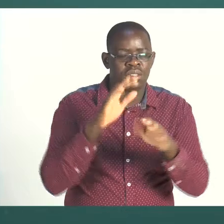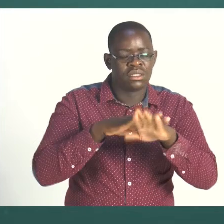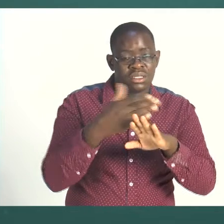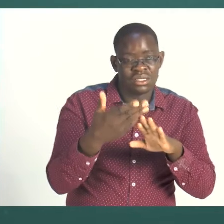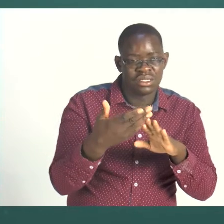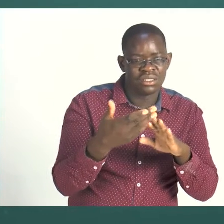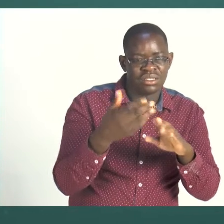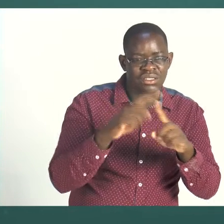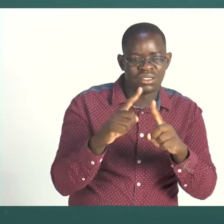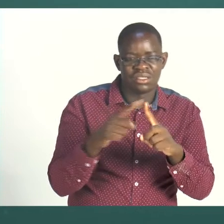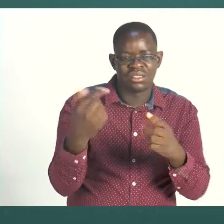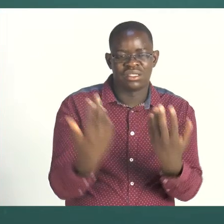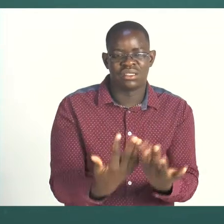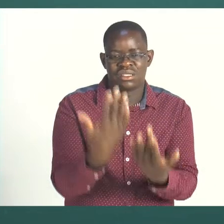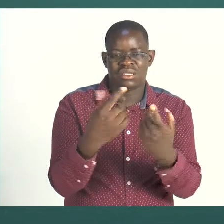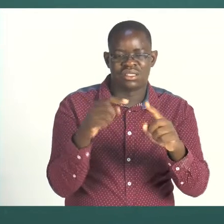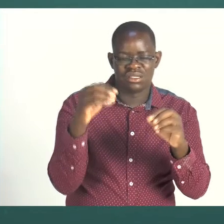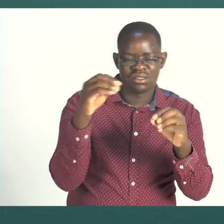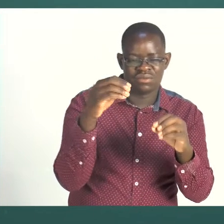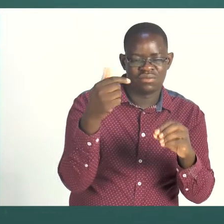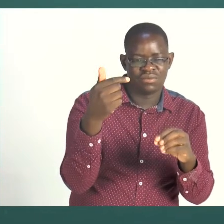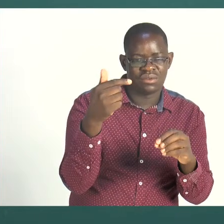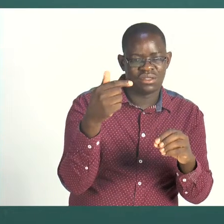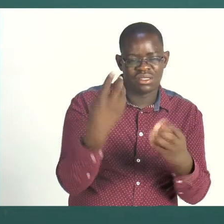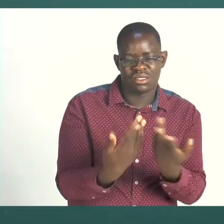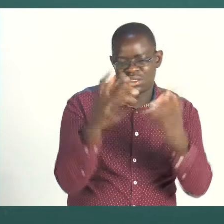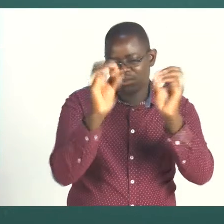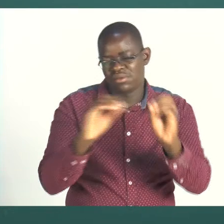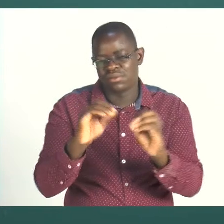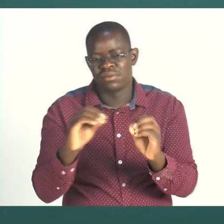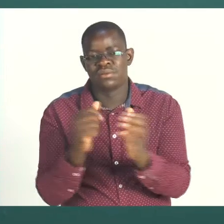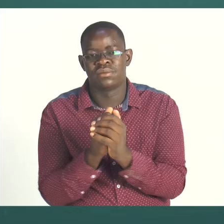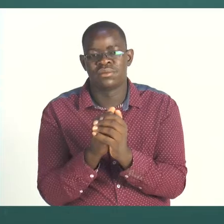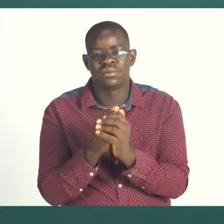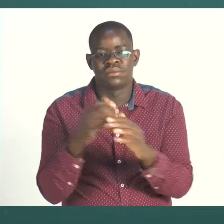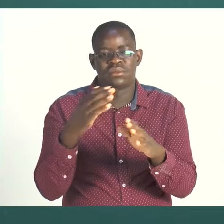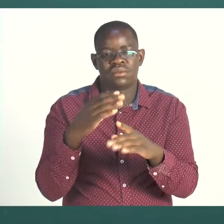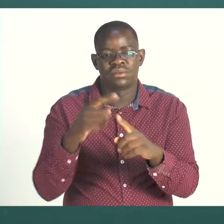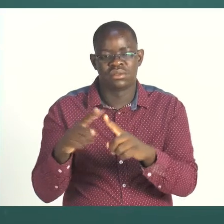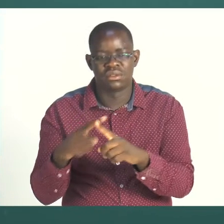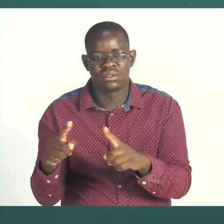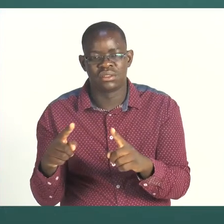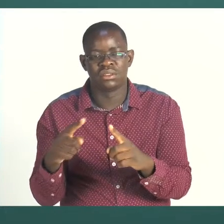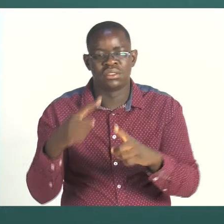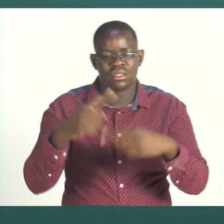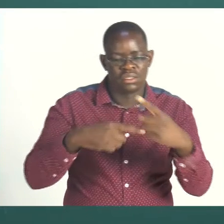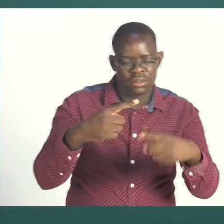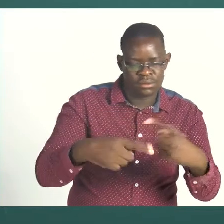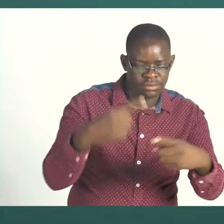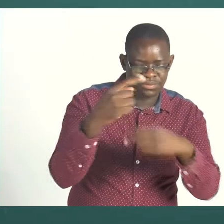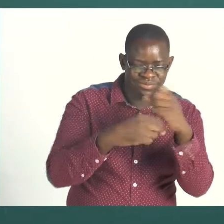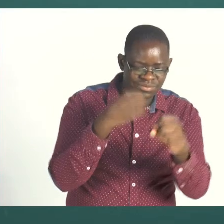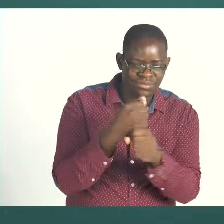land consists of grass and non-grass pasture. Grass pasture is divided into annual and perennial